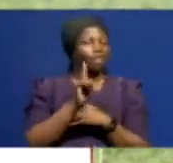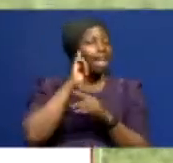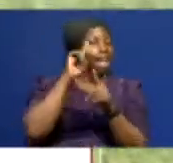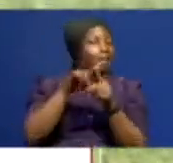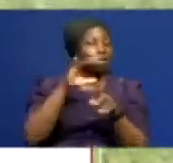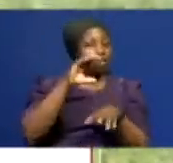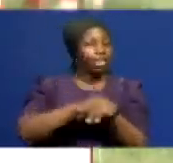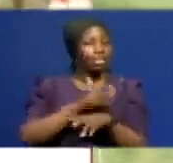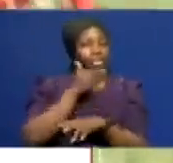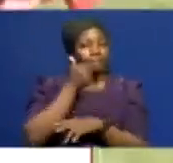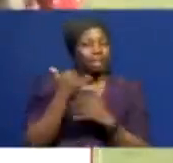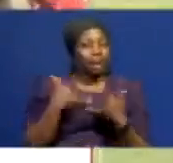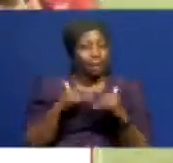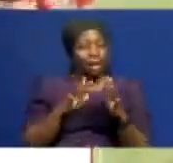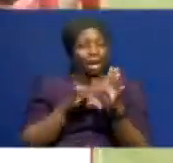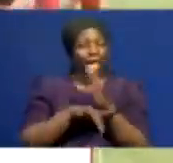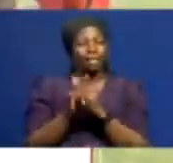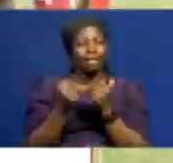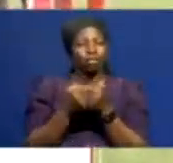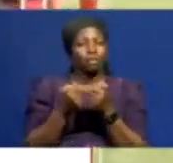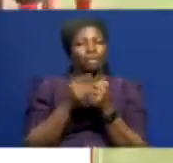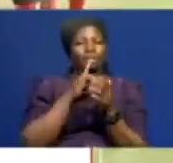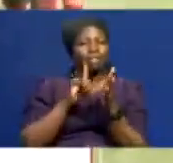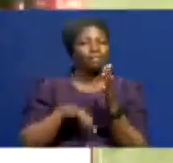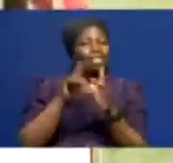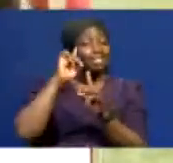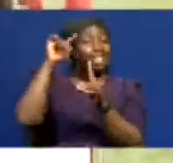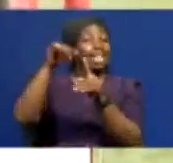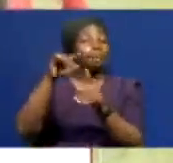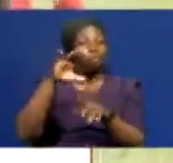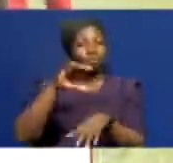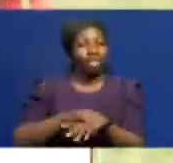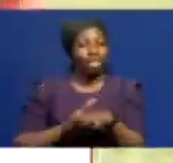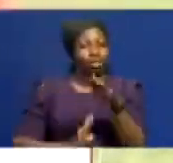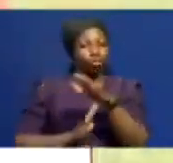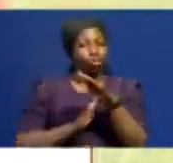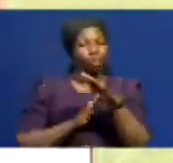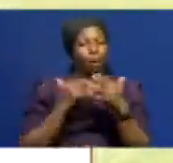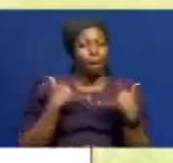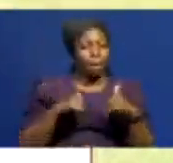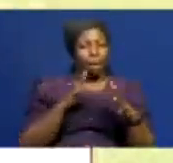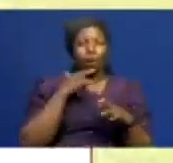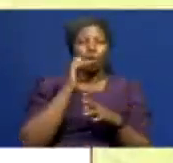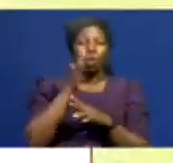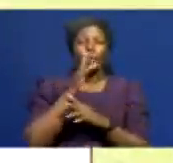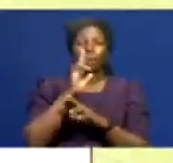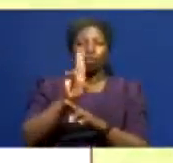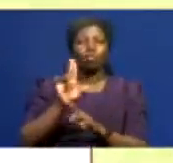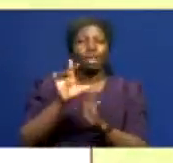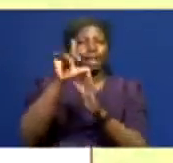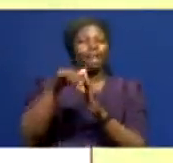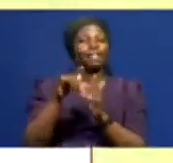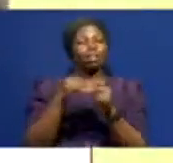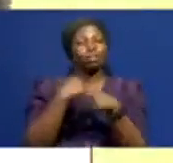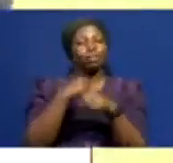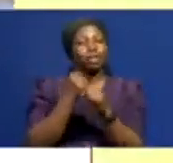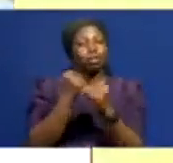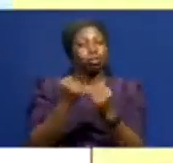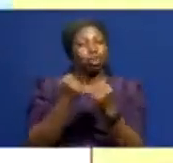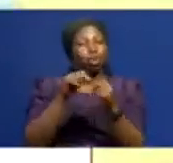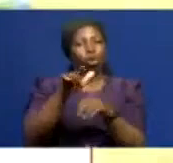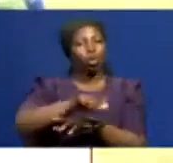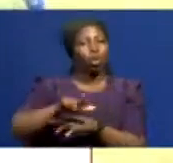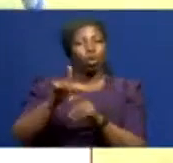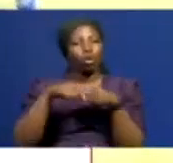tournament. She said that the end goal will be to nurture top players who will later be used to strengthen local teams as the country gears up for the